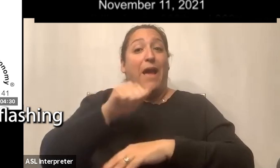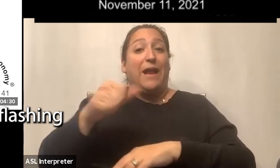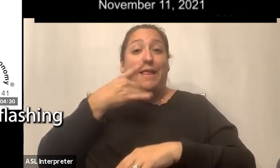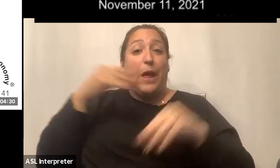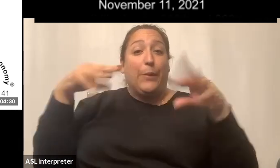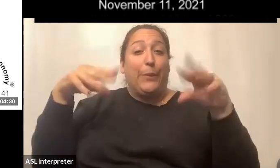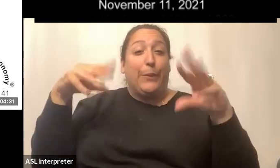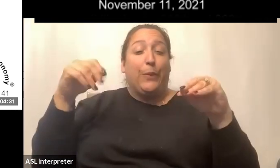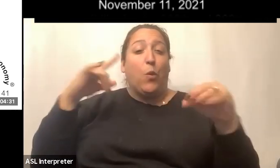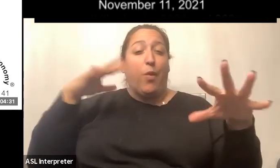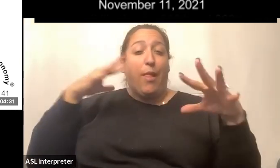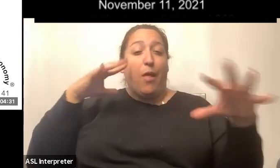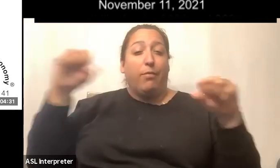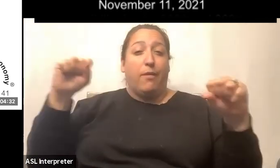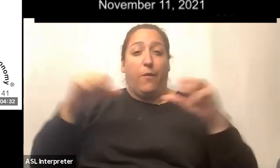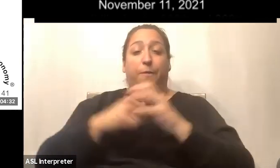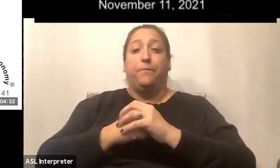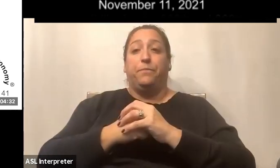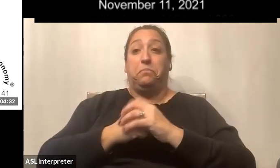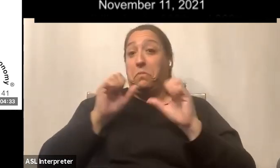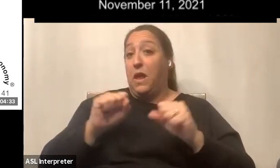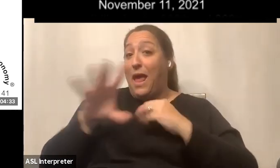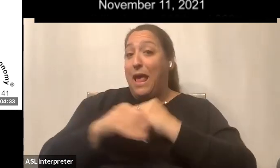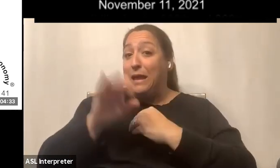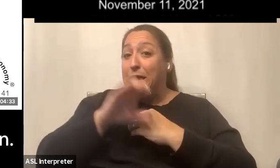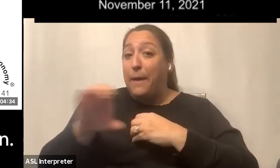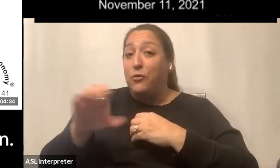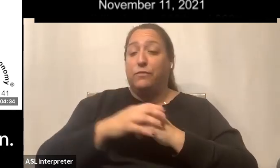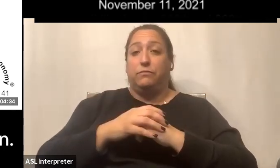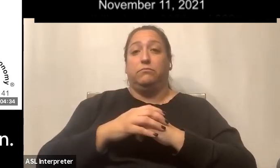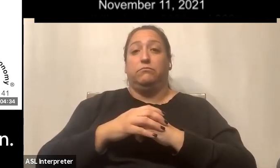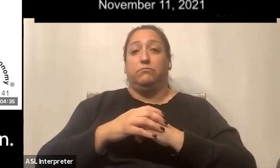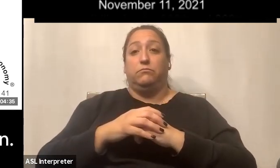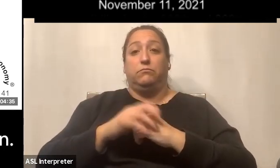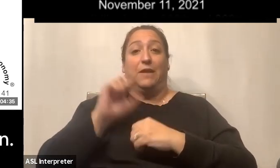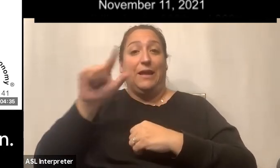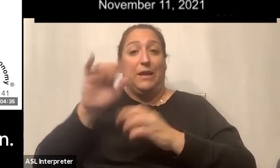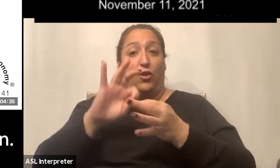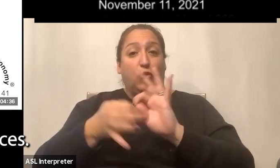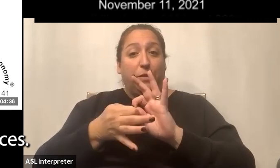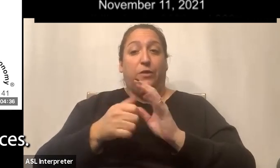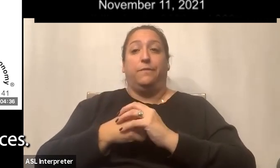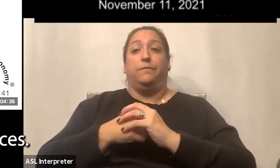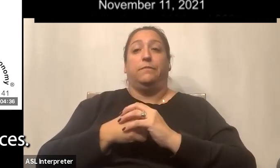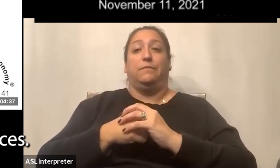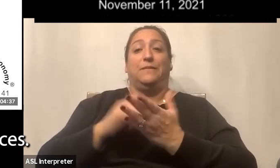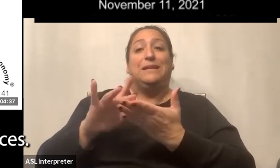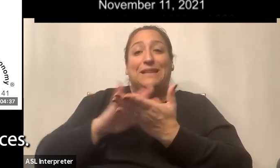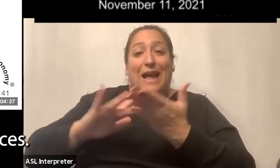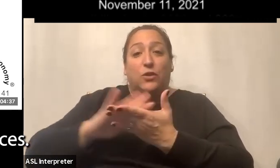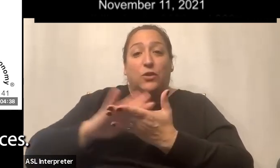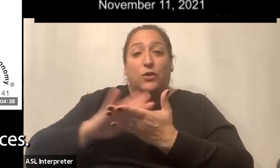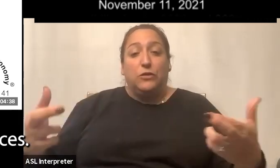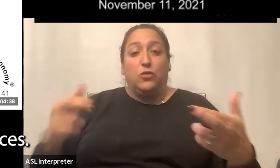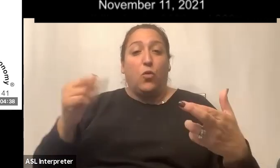loud sounds? Can there be captioning, sign language interpretation, tactile resources